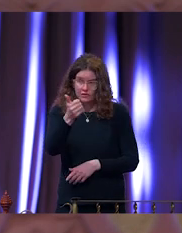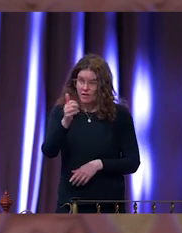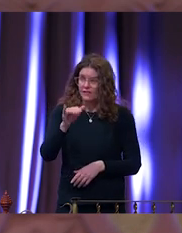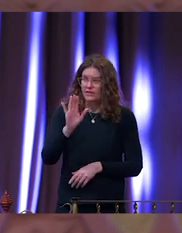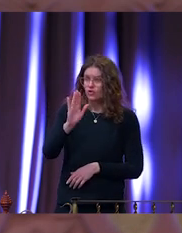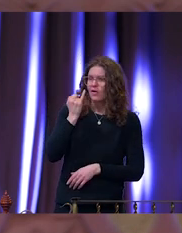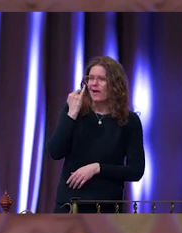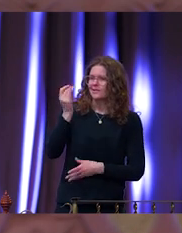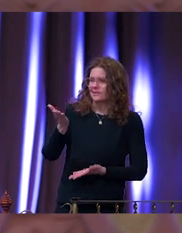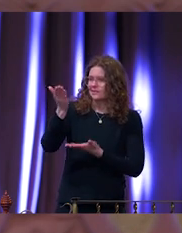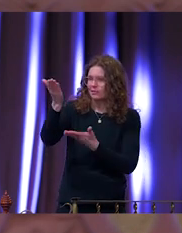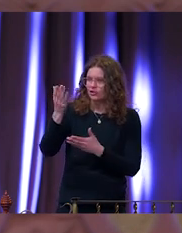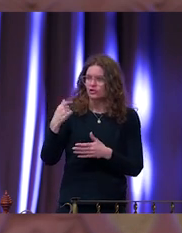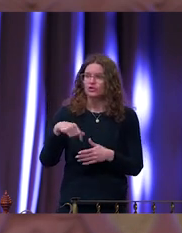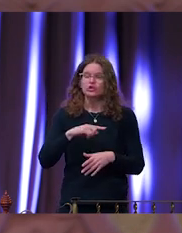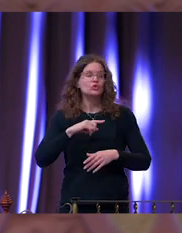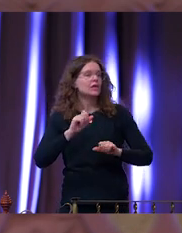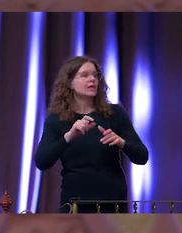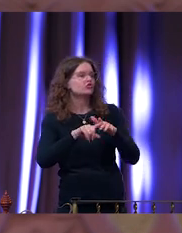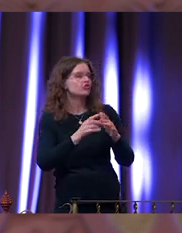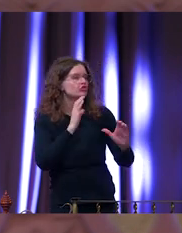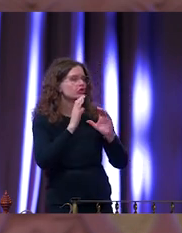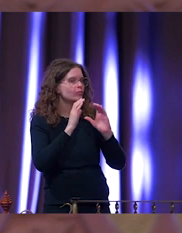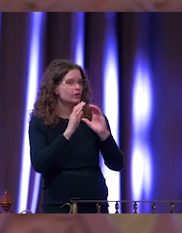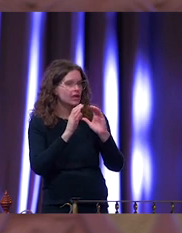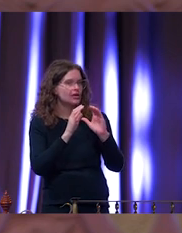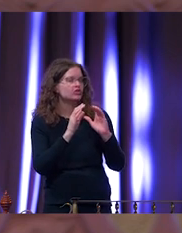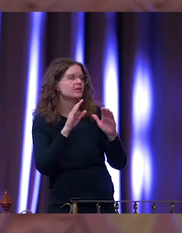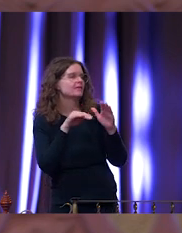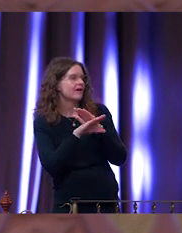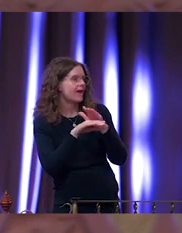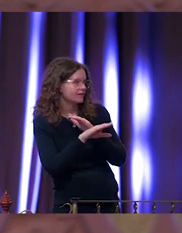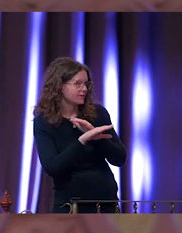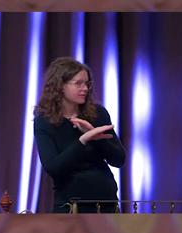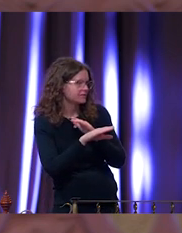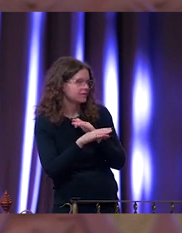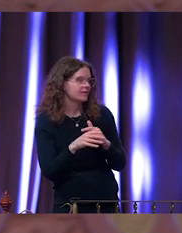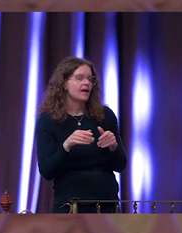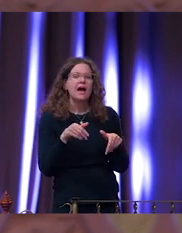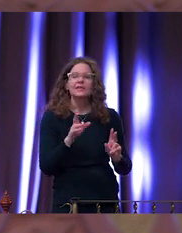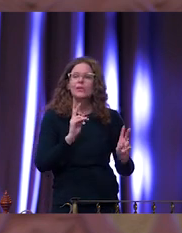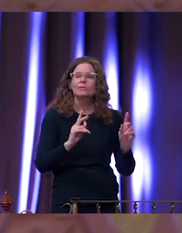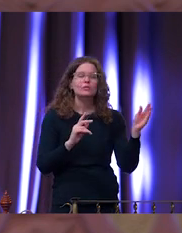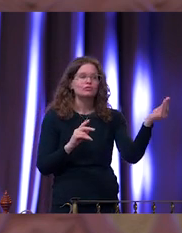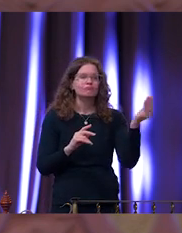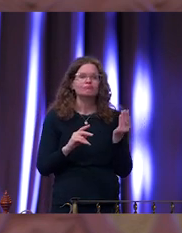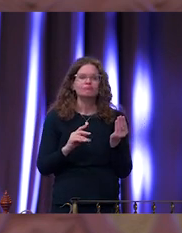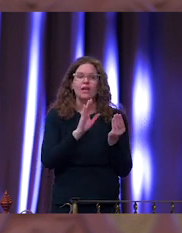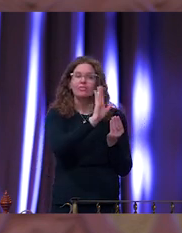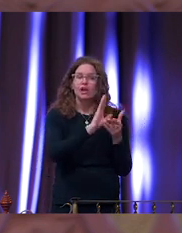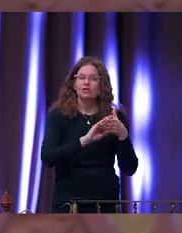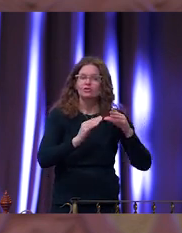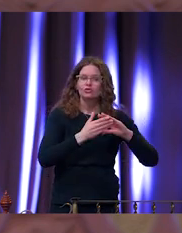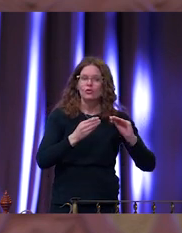right? So we can start to communicate, lessen barriers to access just by letting people tell their story in the way that is most